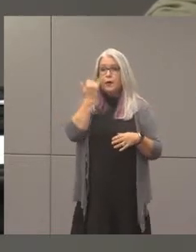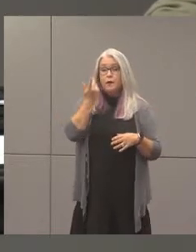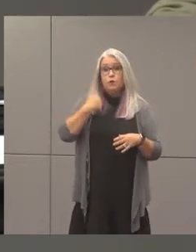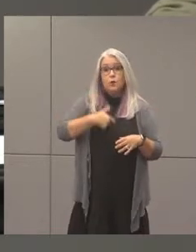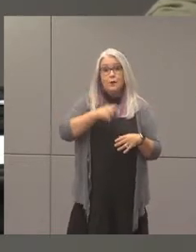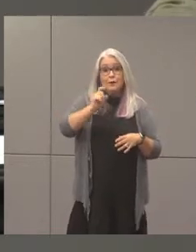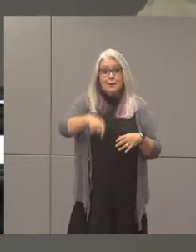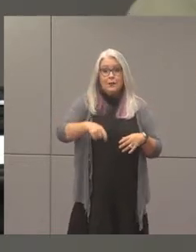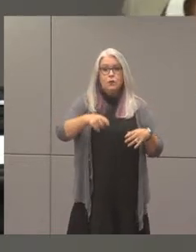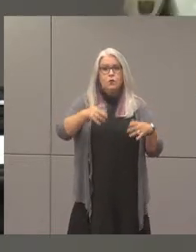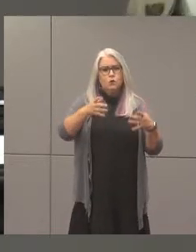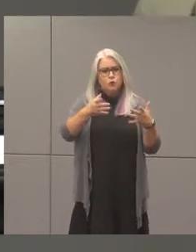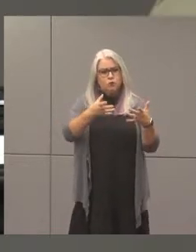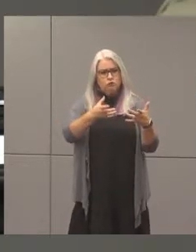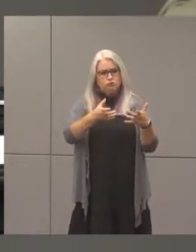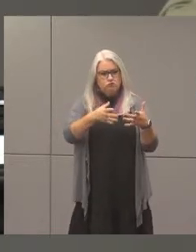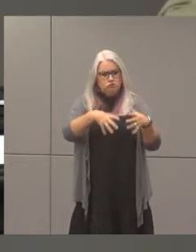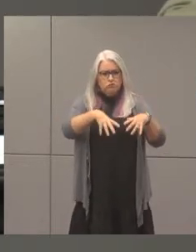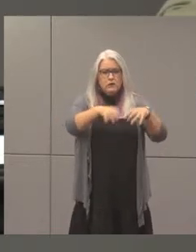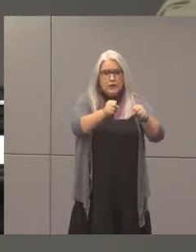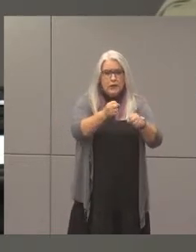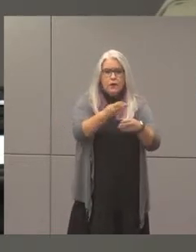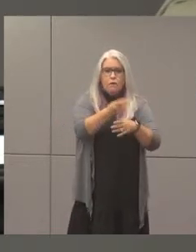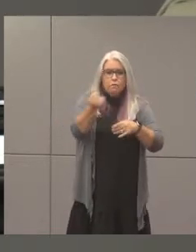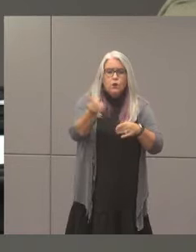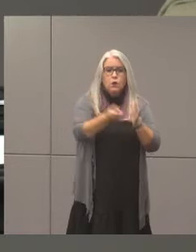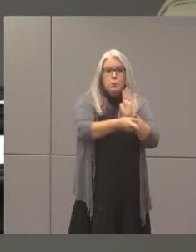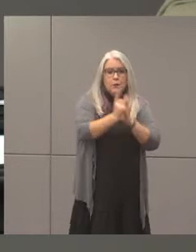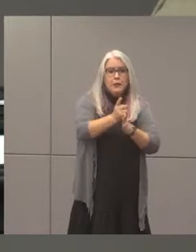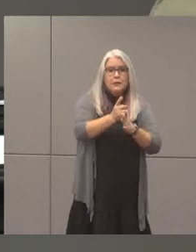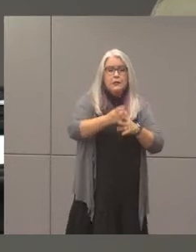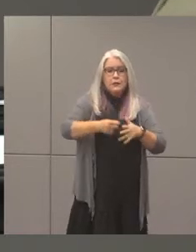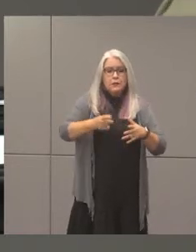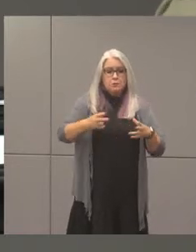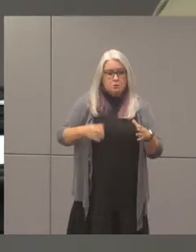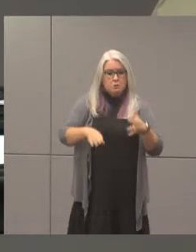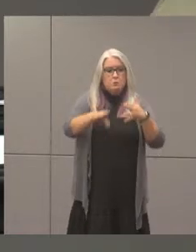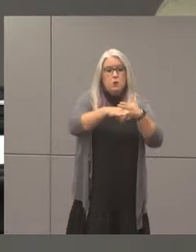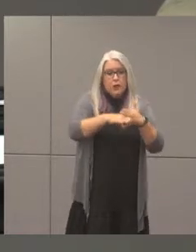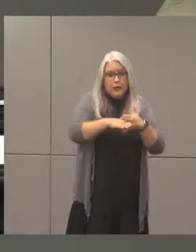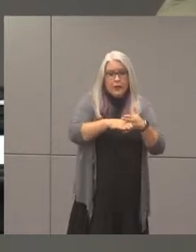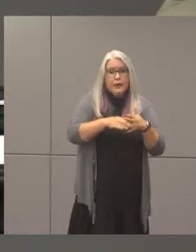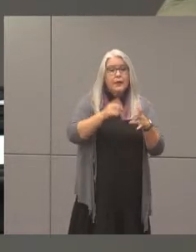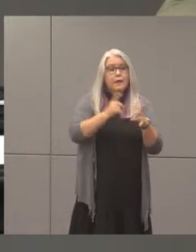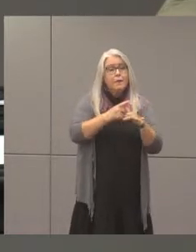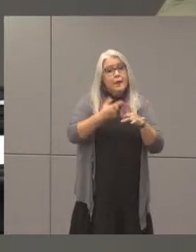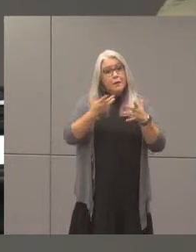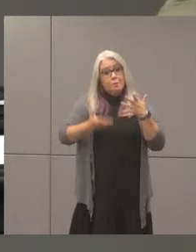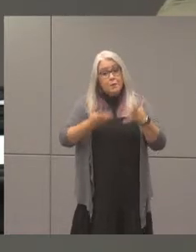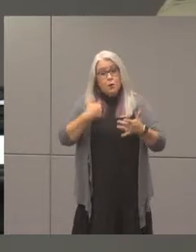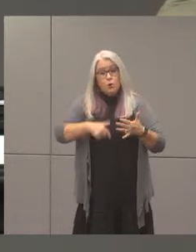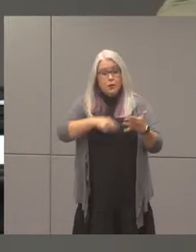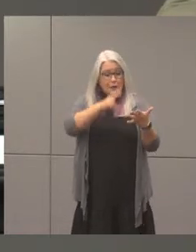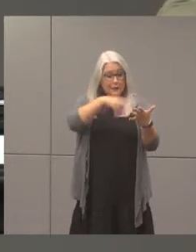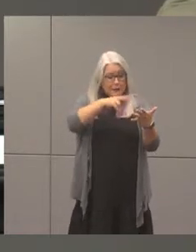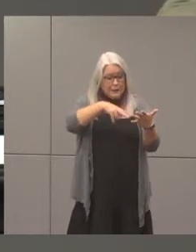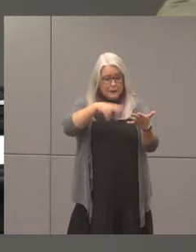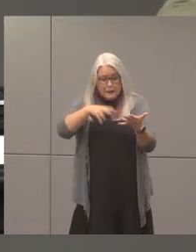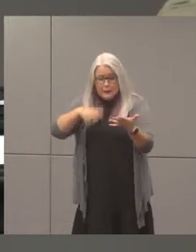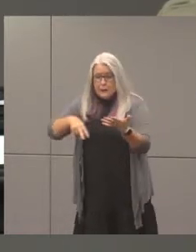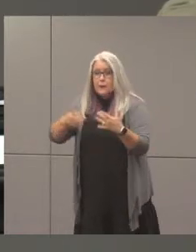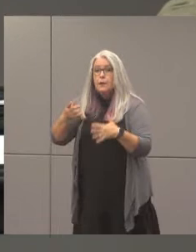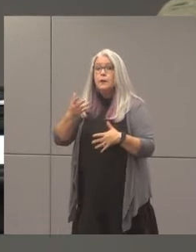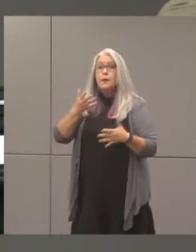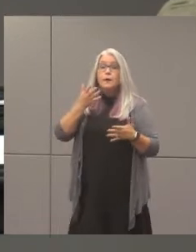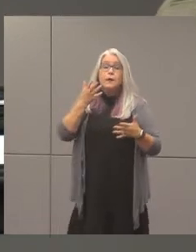minutes to read this and go into recess, we could, but this might give us a better understanding of what